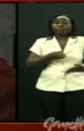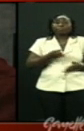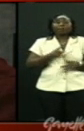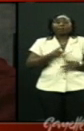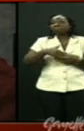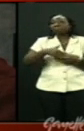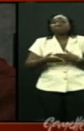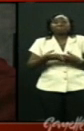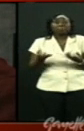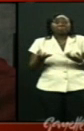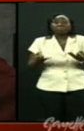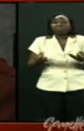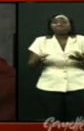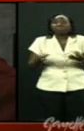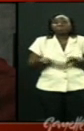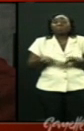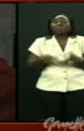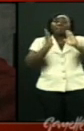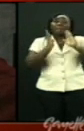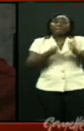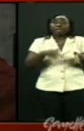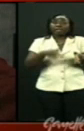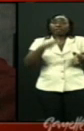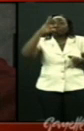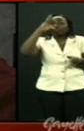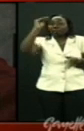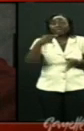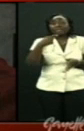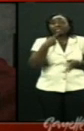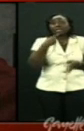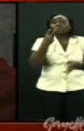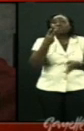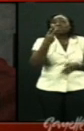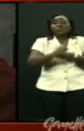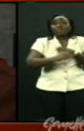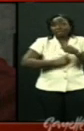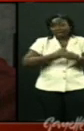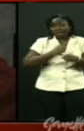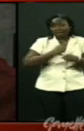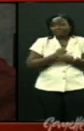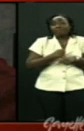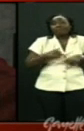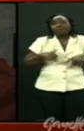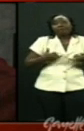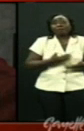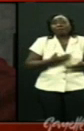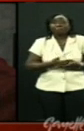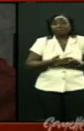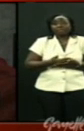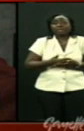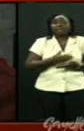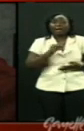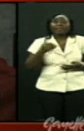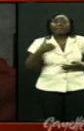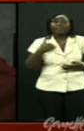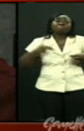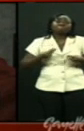it. And they just left him there. This little boy, he's about 2 years, if so much, and he's in plenty pain,